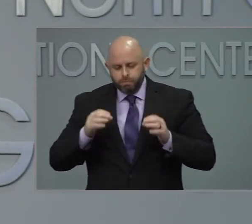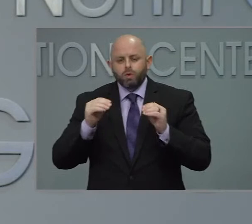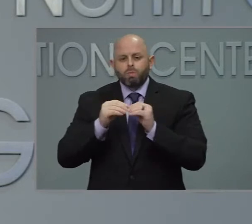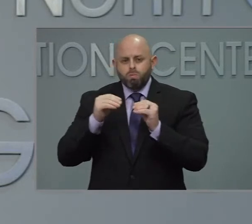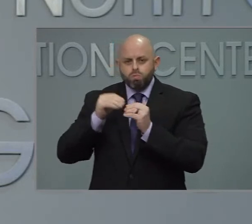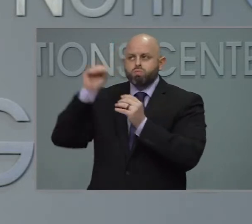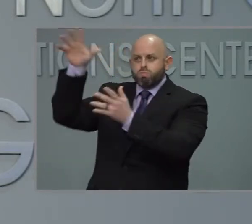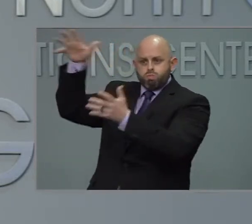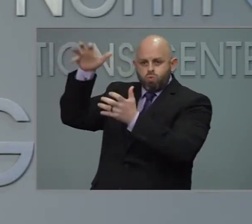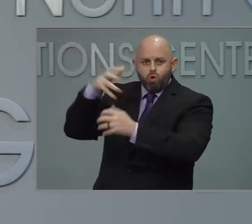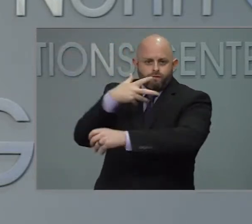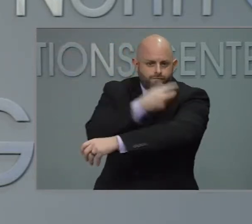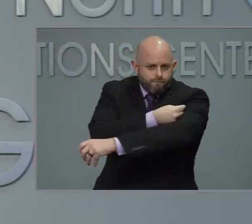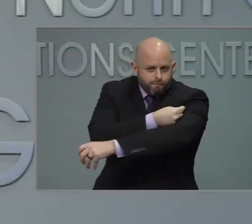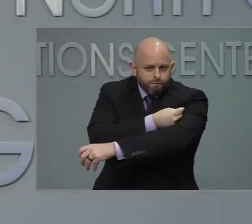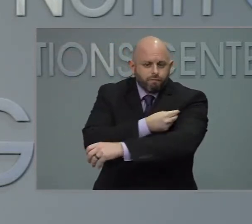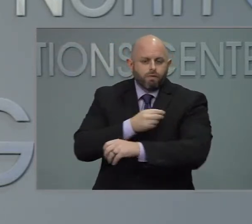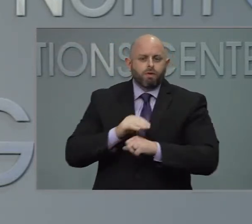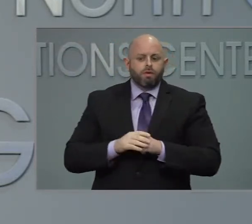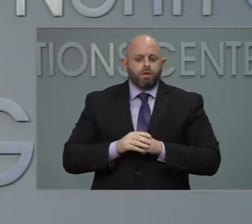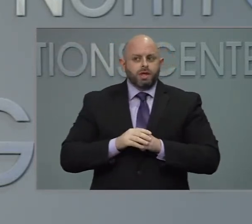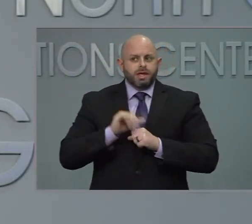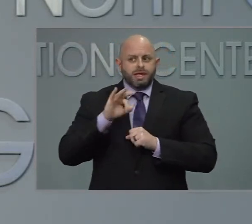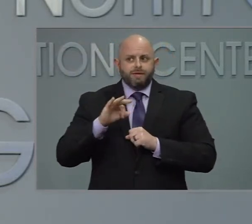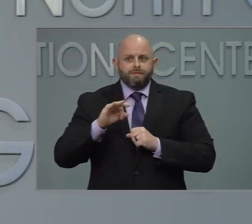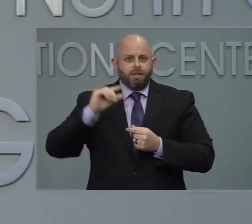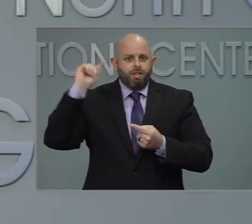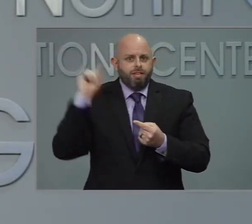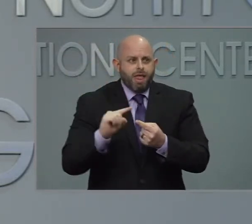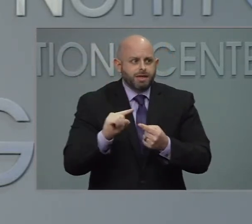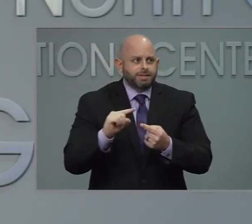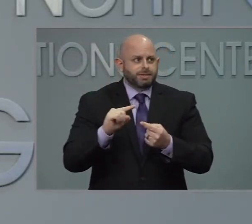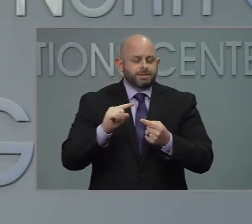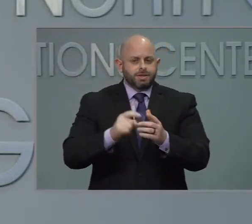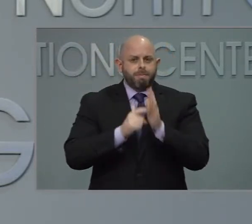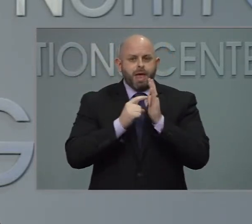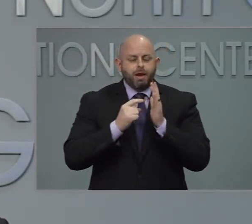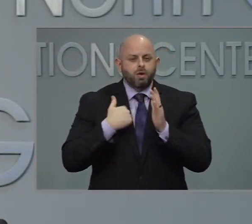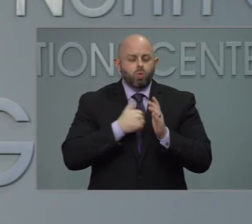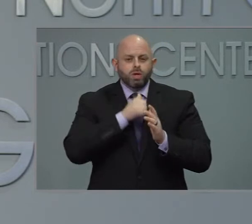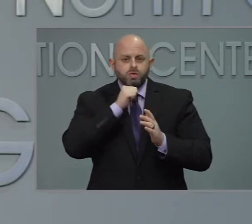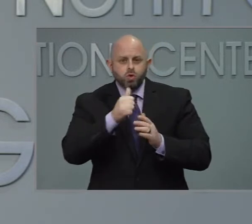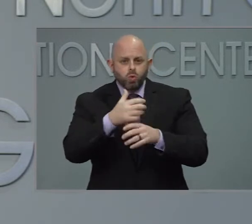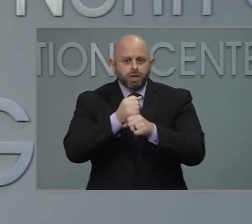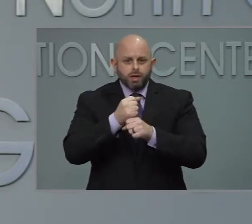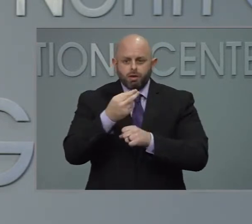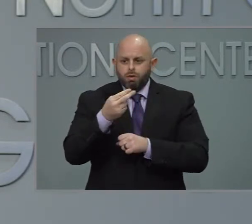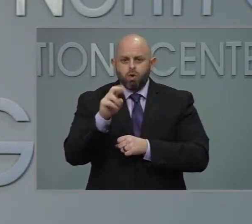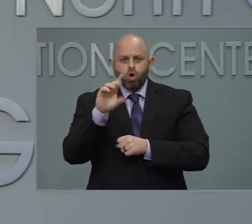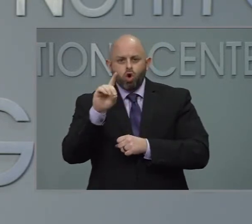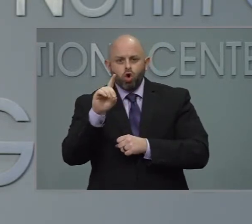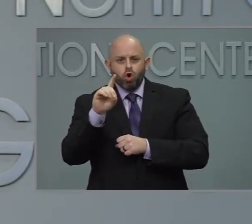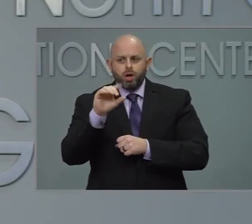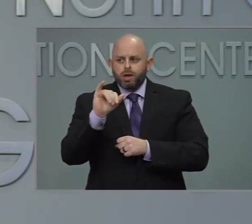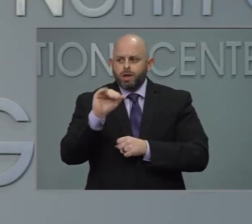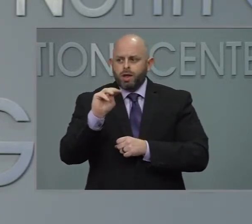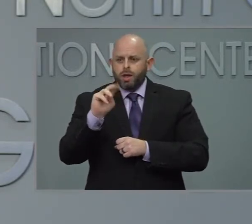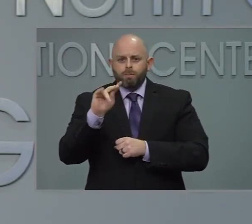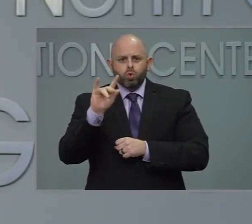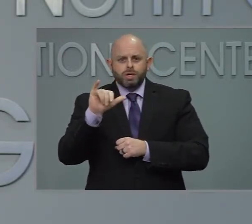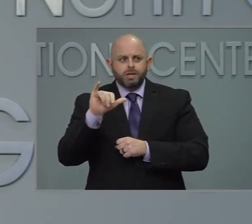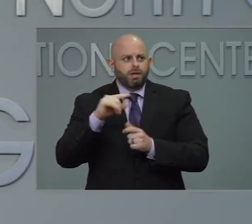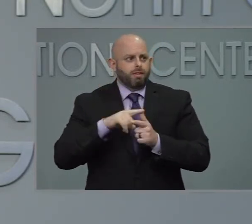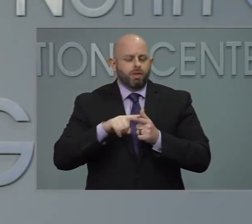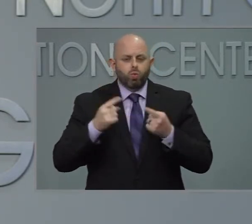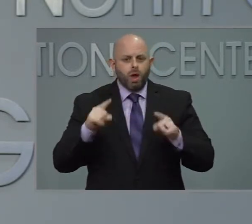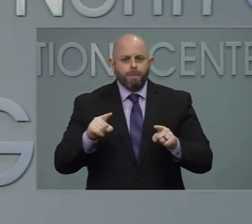plateauing demand? And if there's plateauing demand and we don't reach herd immunity, well, then what? That's a good question,